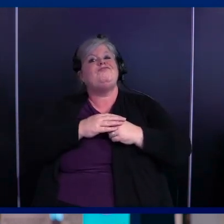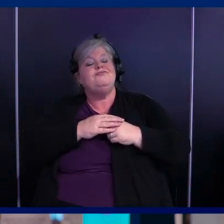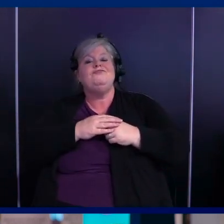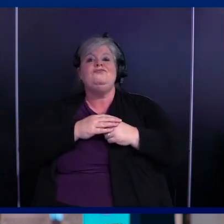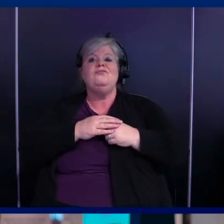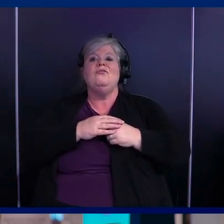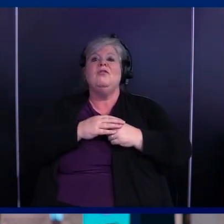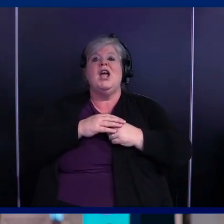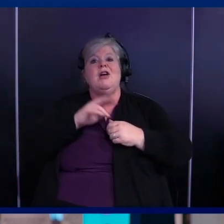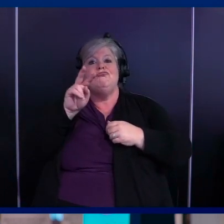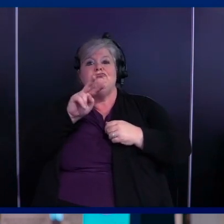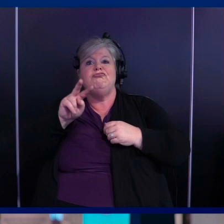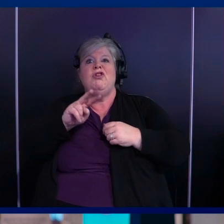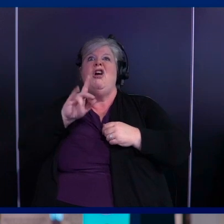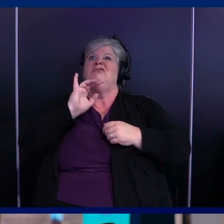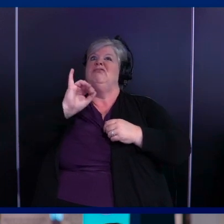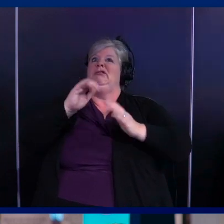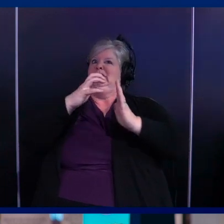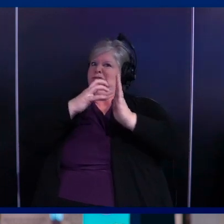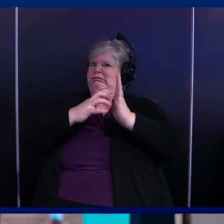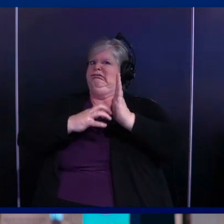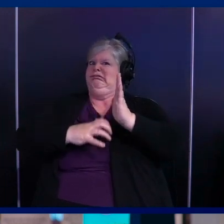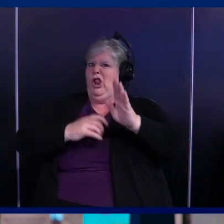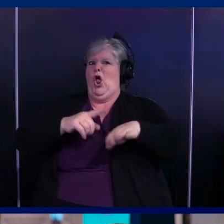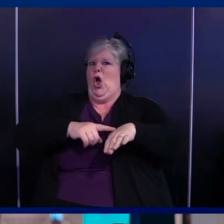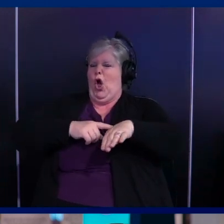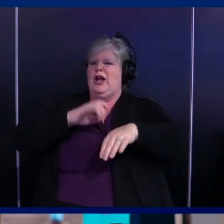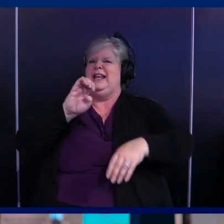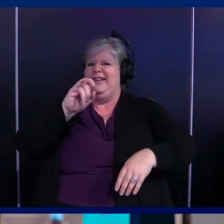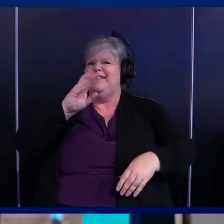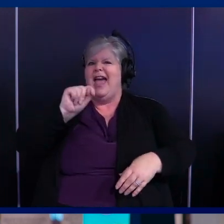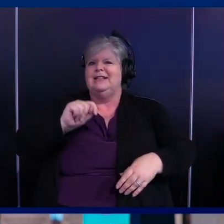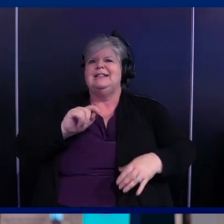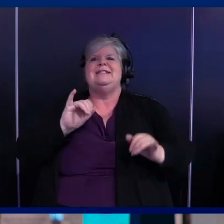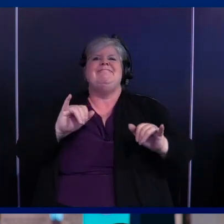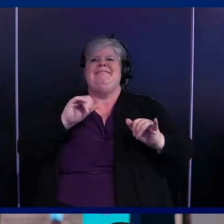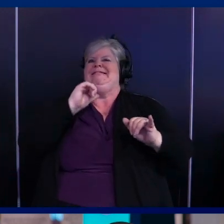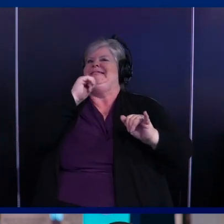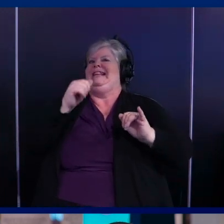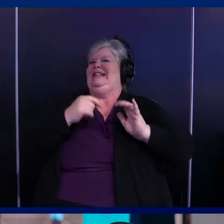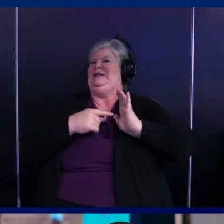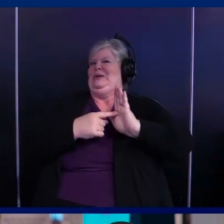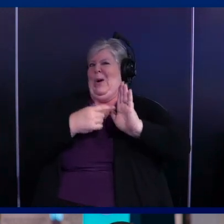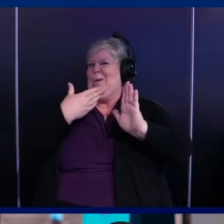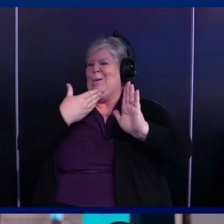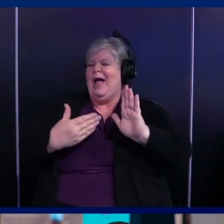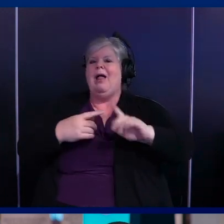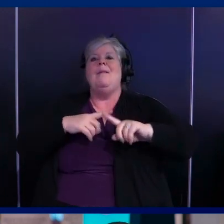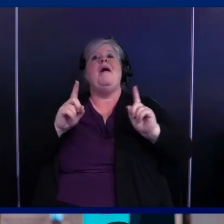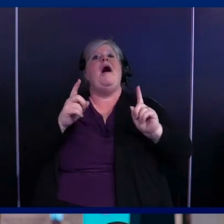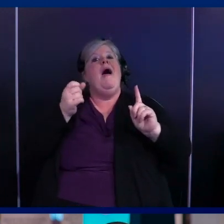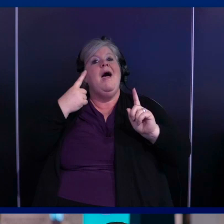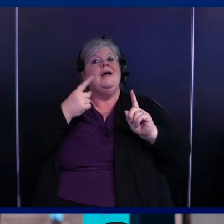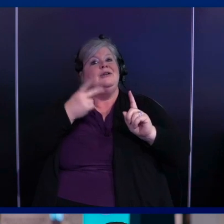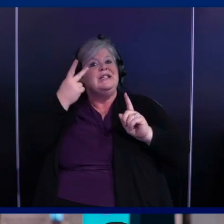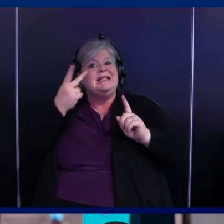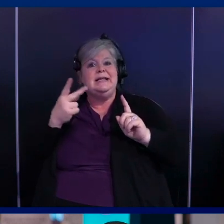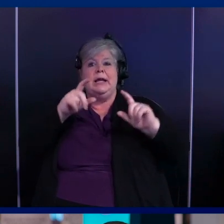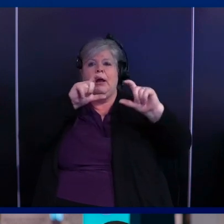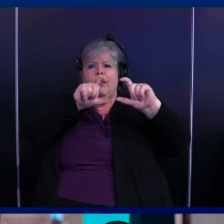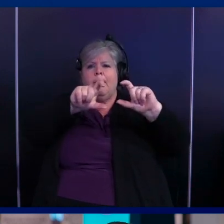And these are really long events, so it's not showing up super well. But you can see here's the kind